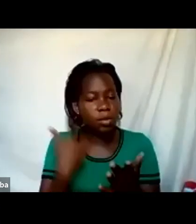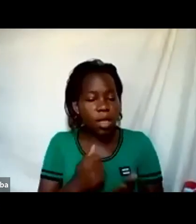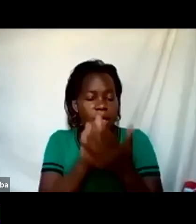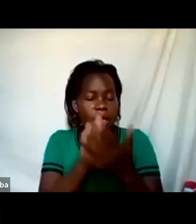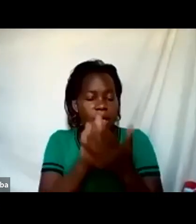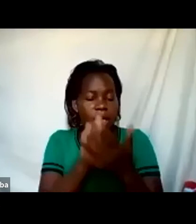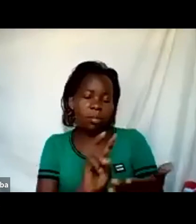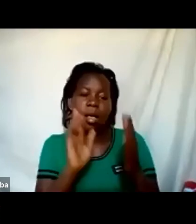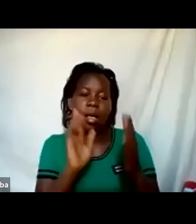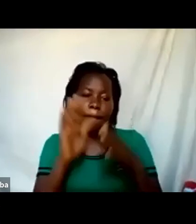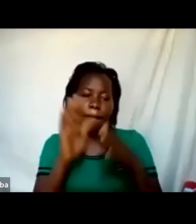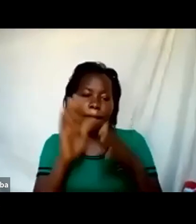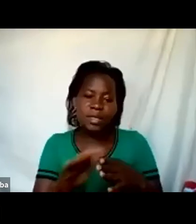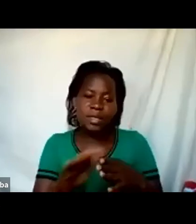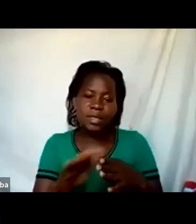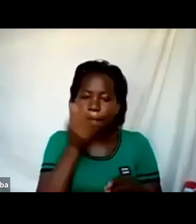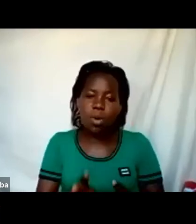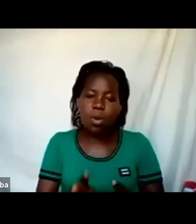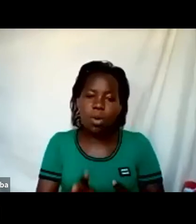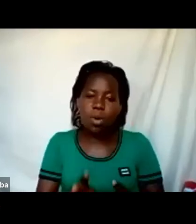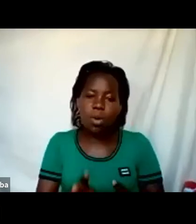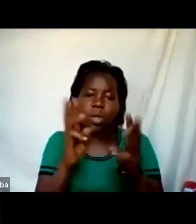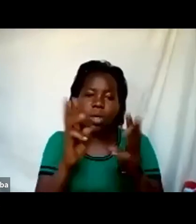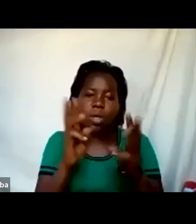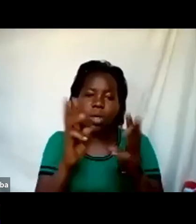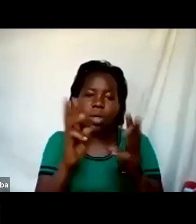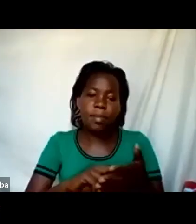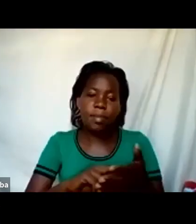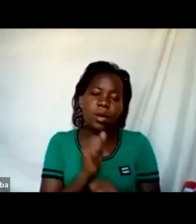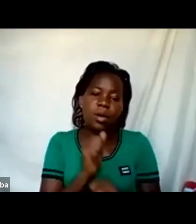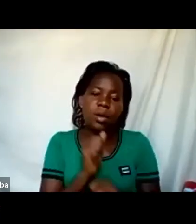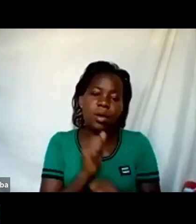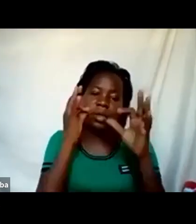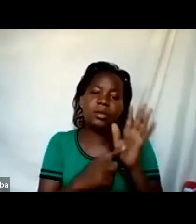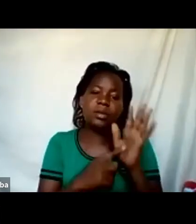the idea. So working on things like business model